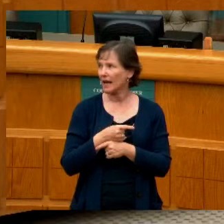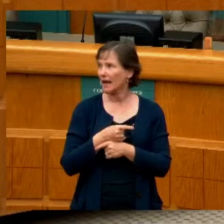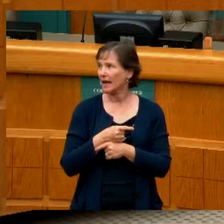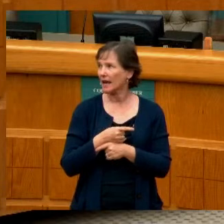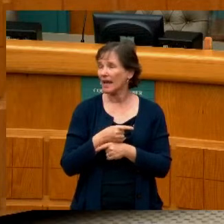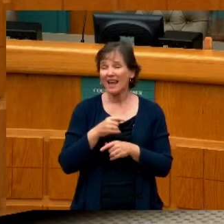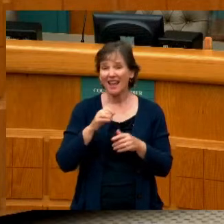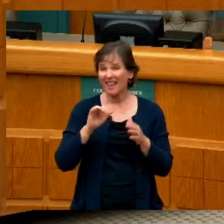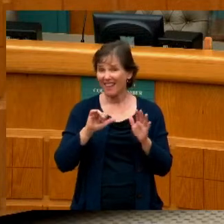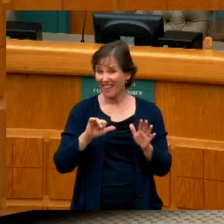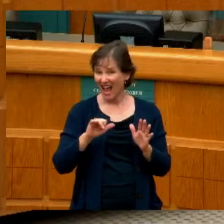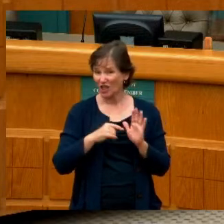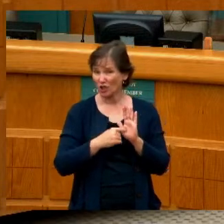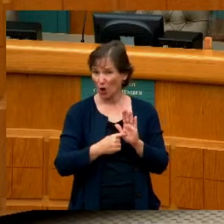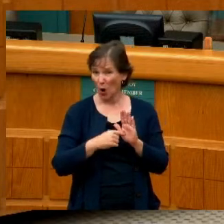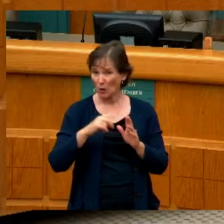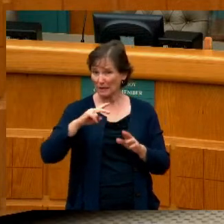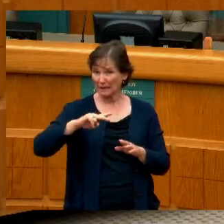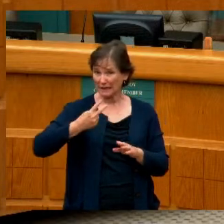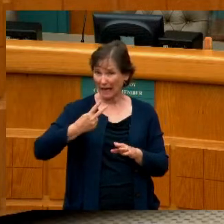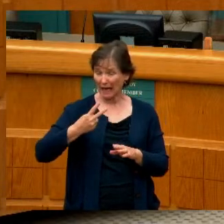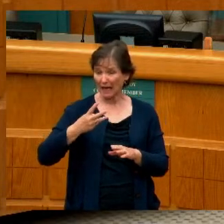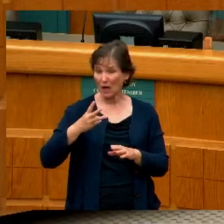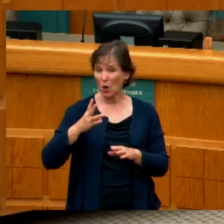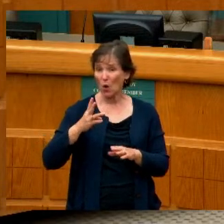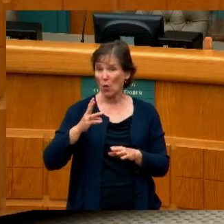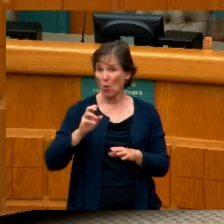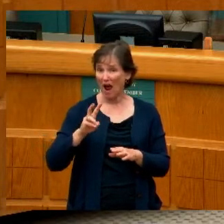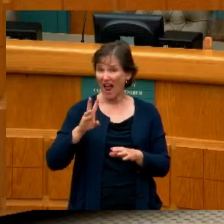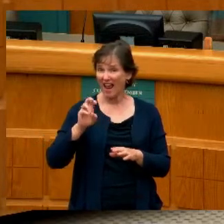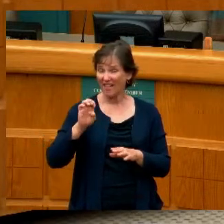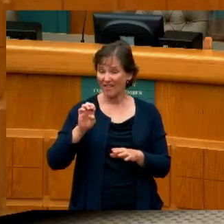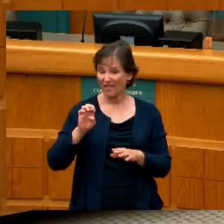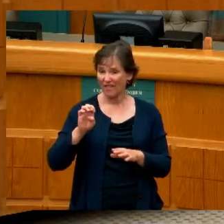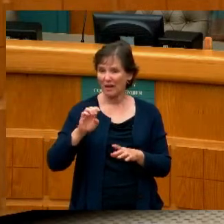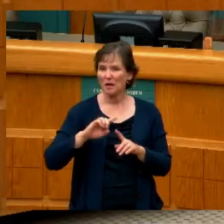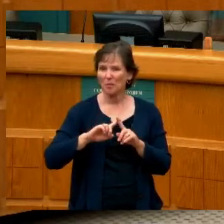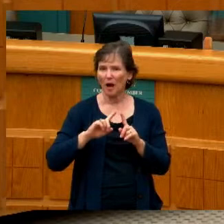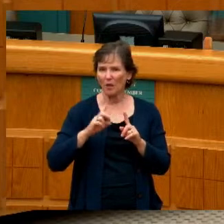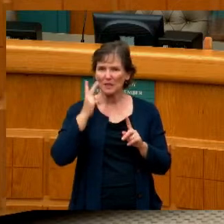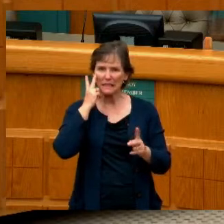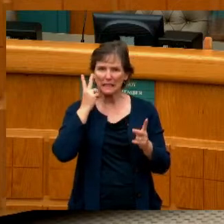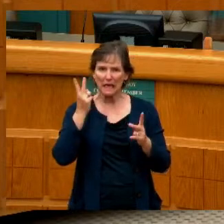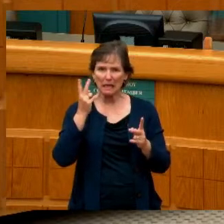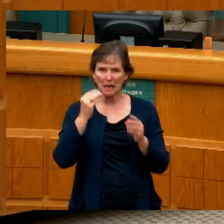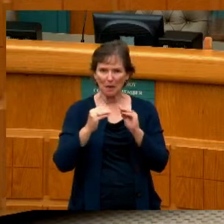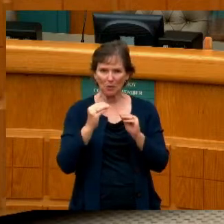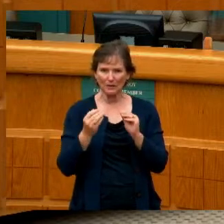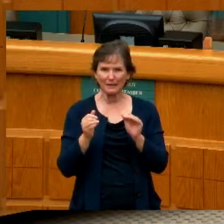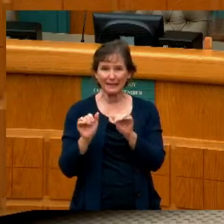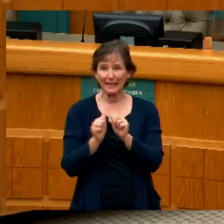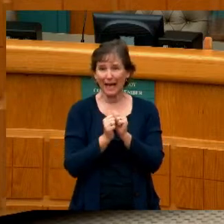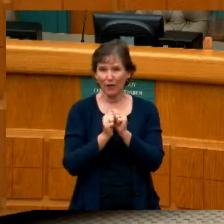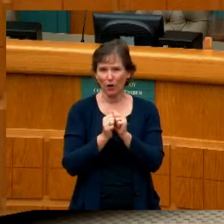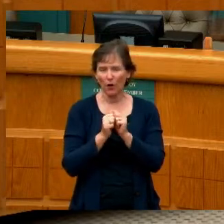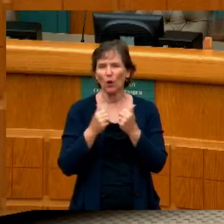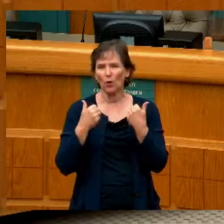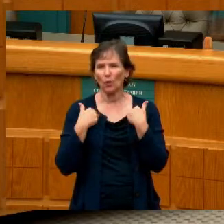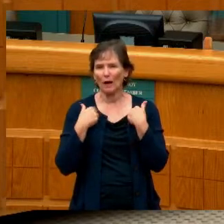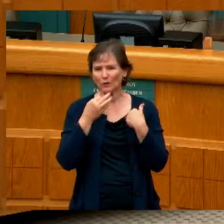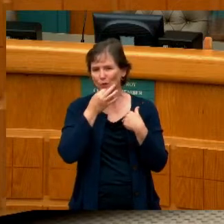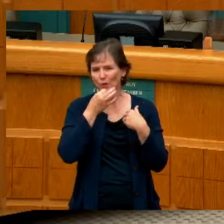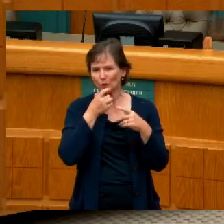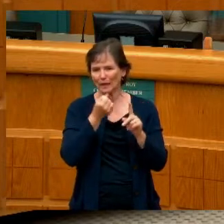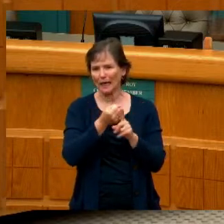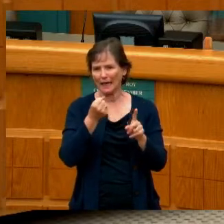148 COVID-19 cases in Nueces County. So does that indicate a second wave? No, but all of